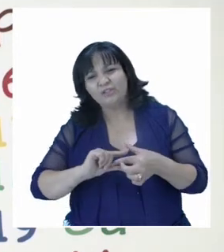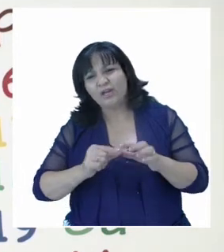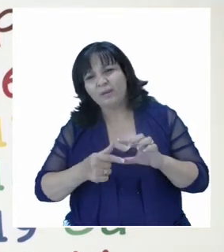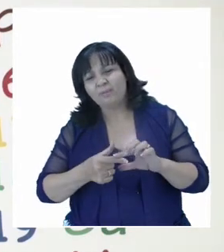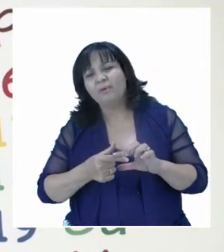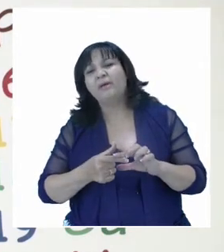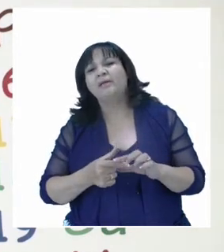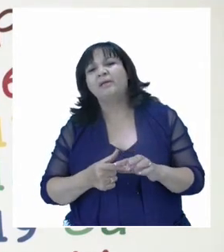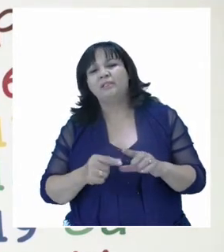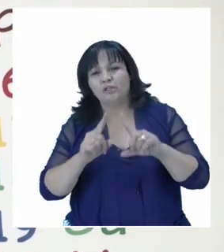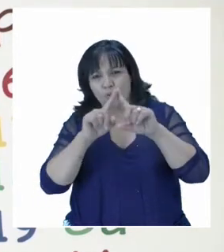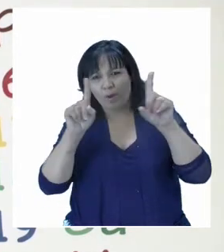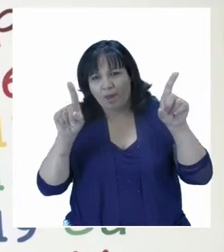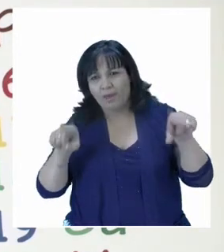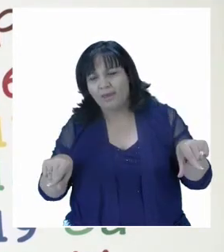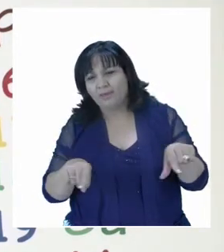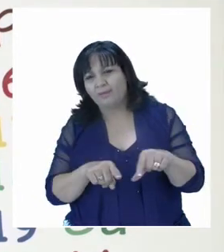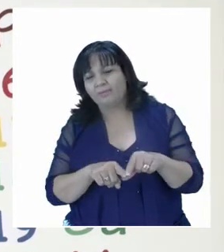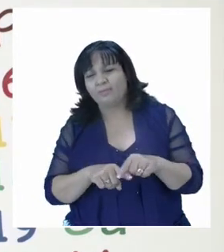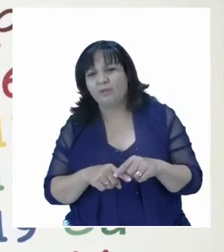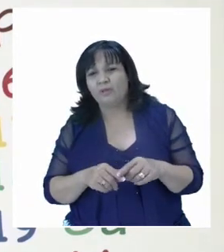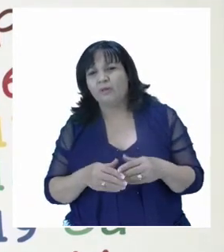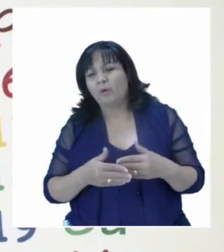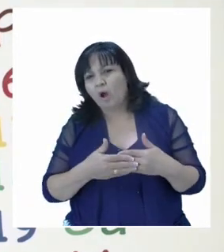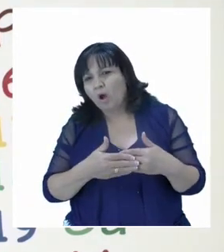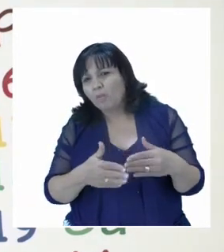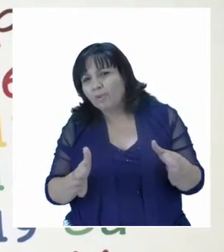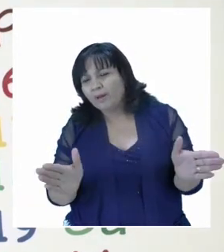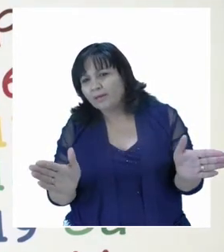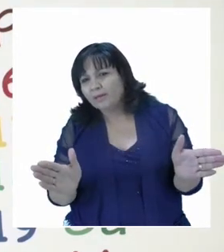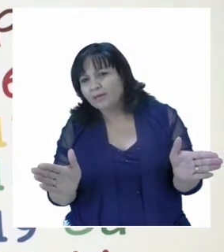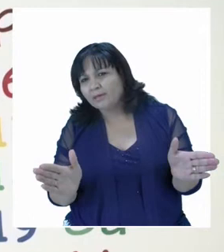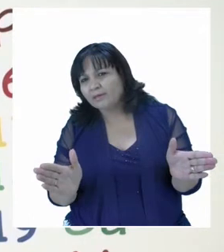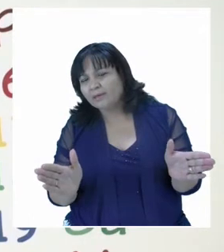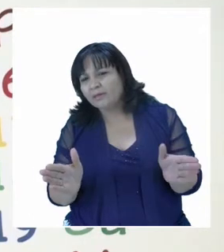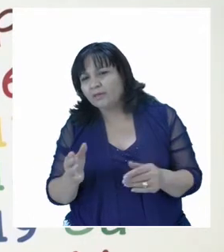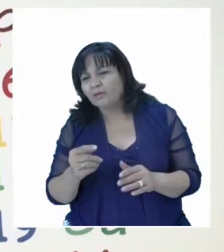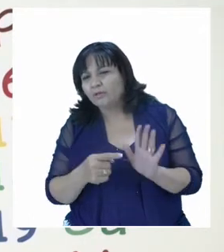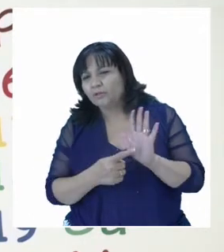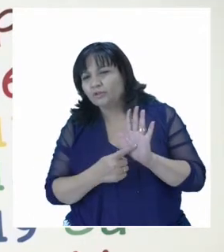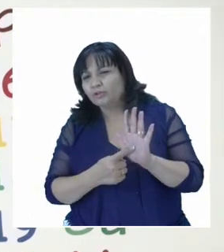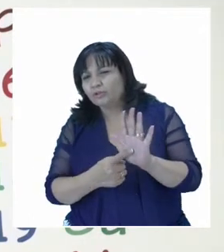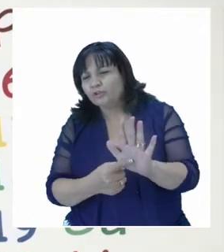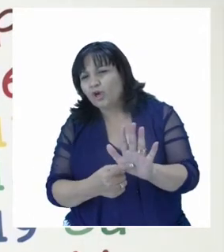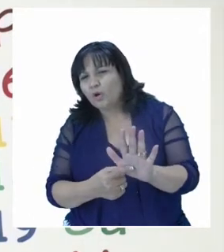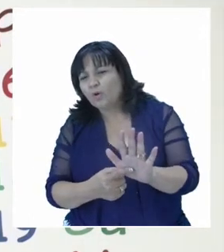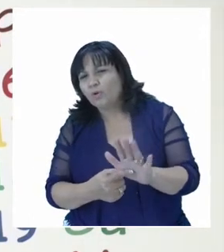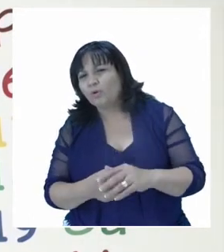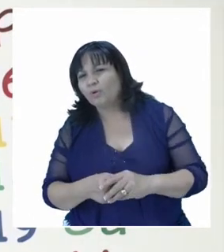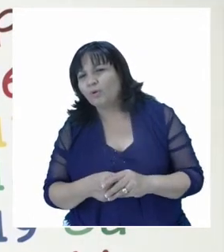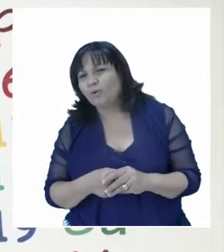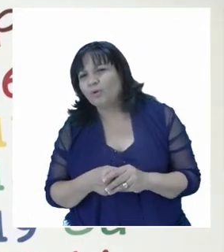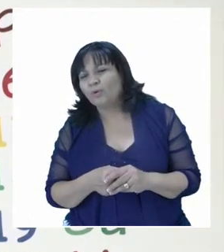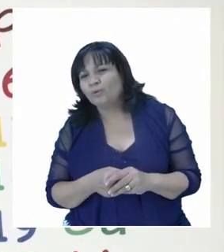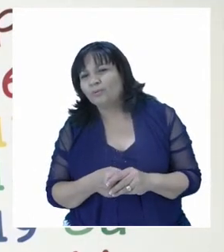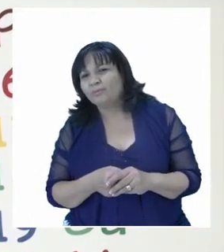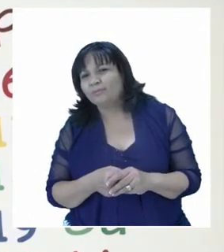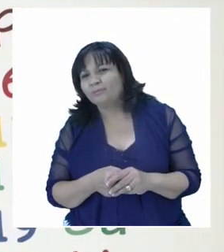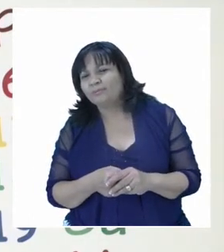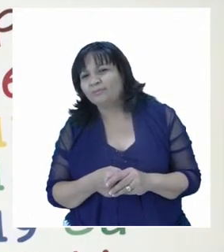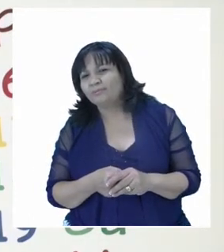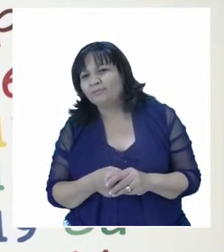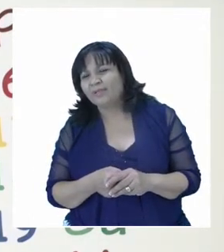I can open the napkin and then I can show you that our little napkin can be